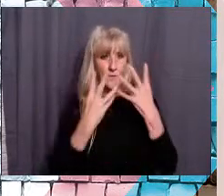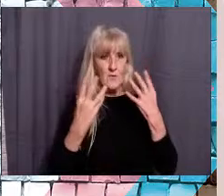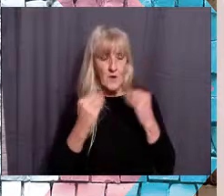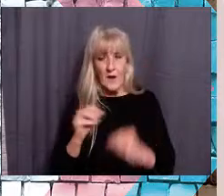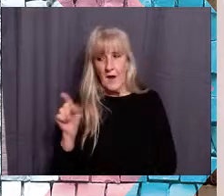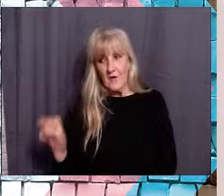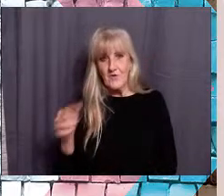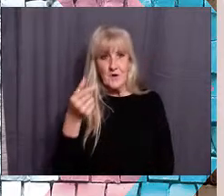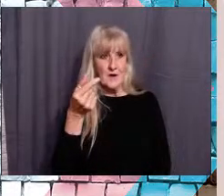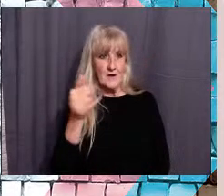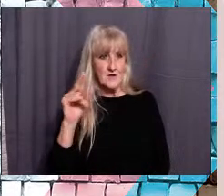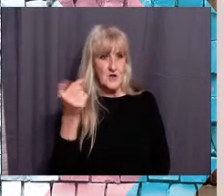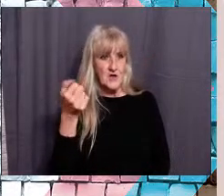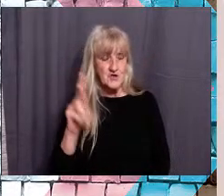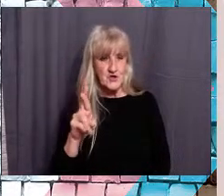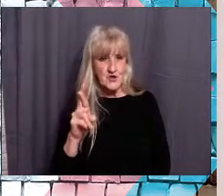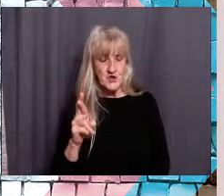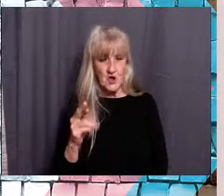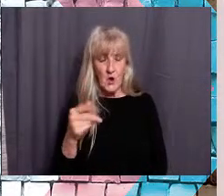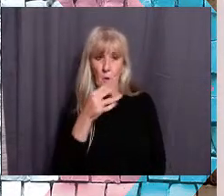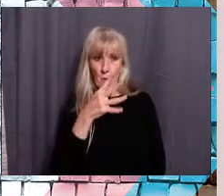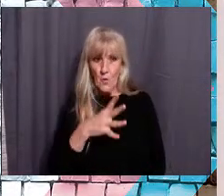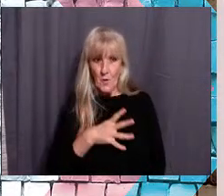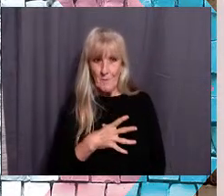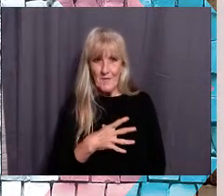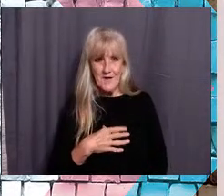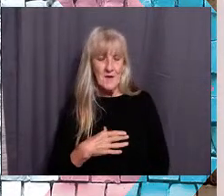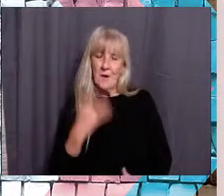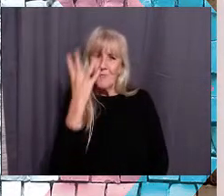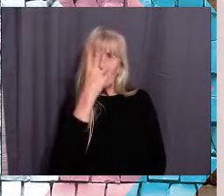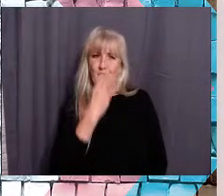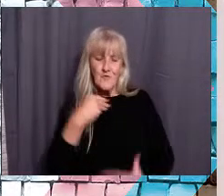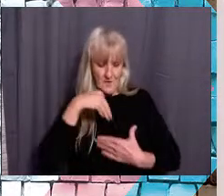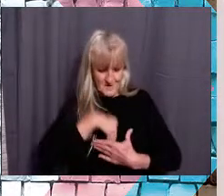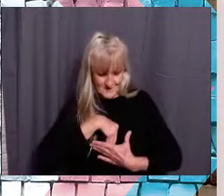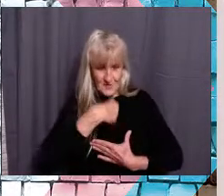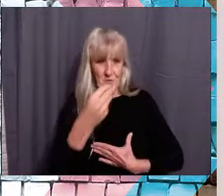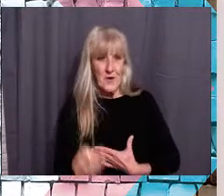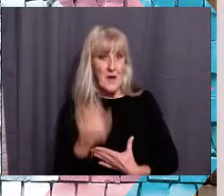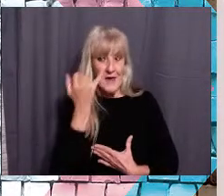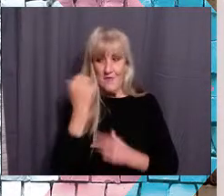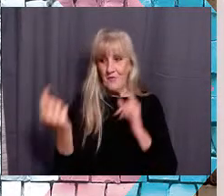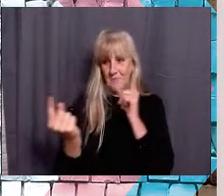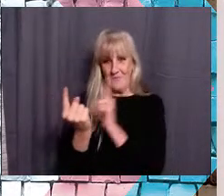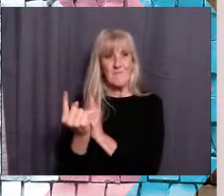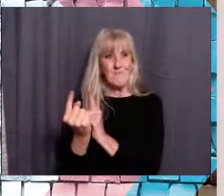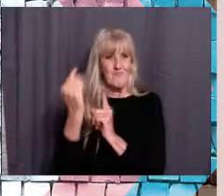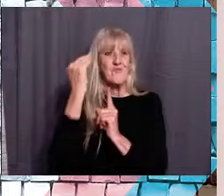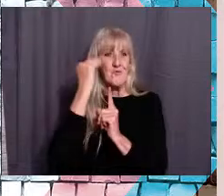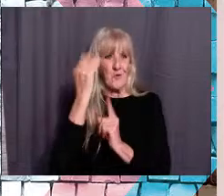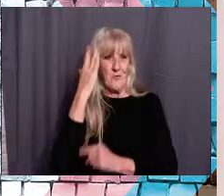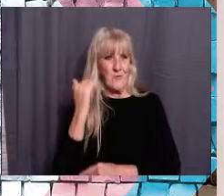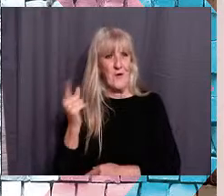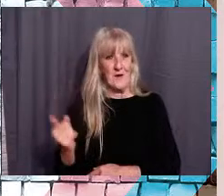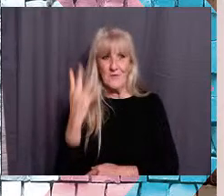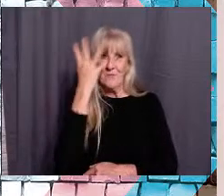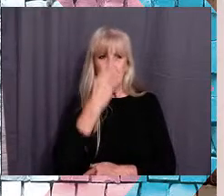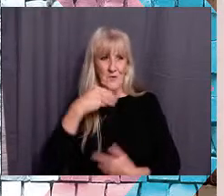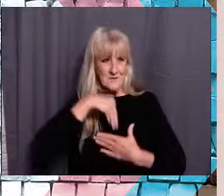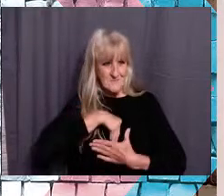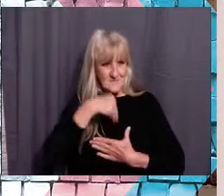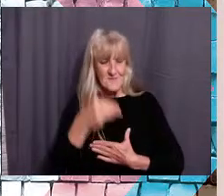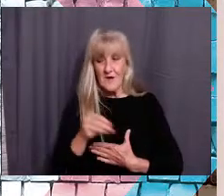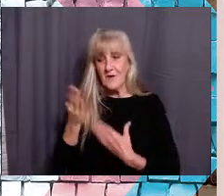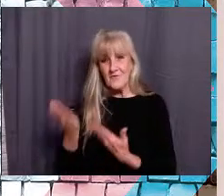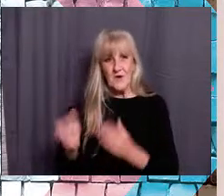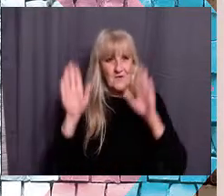ginger goddess. She is beautiful inside and out. If you ever get a chance to meet her, you're going to know why. She is fantastic. So